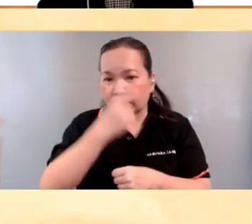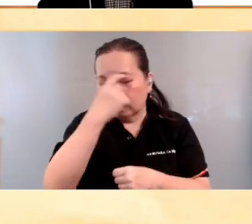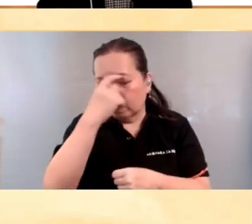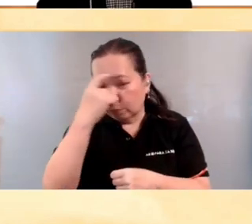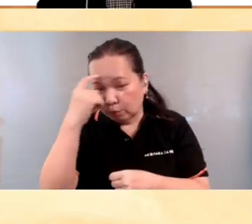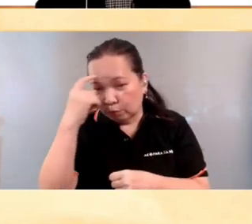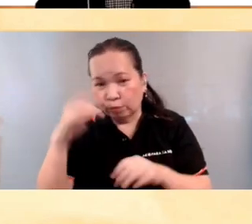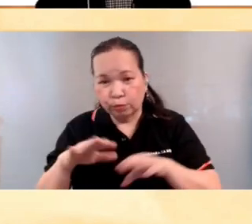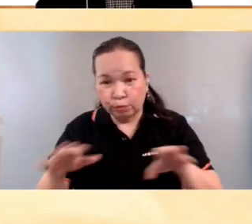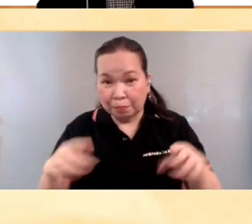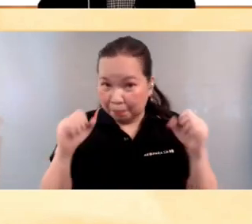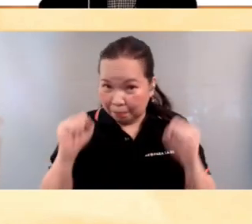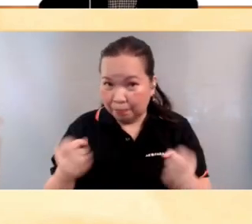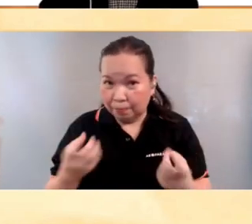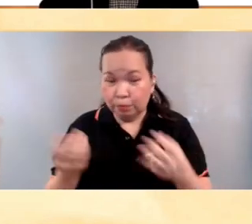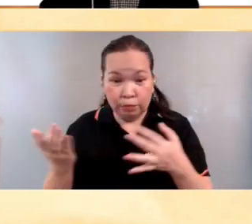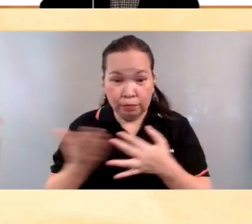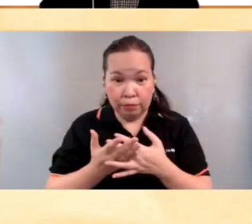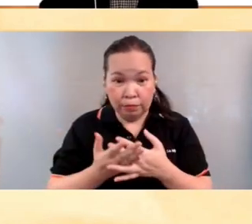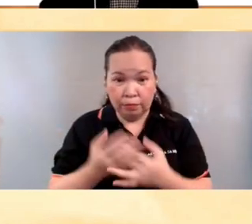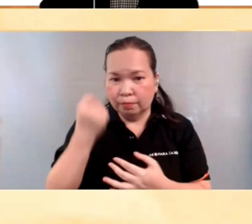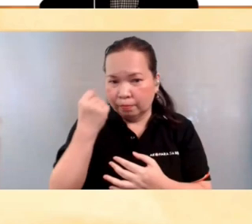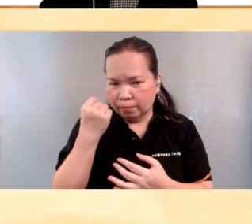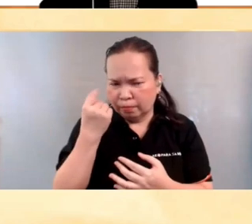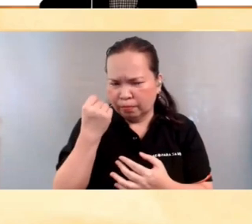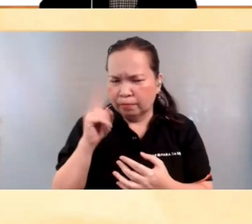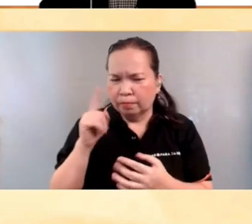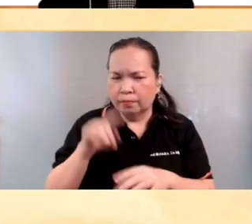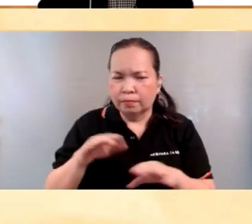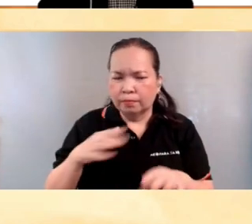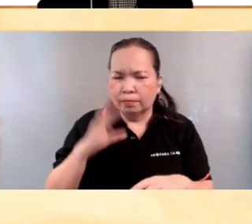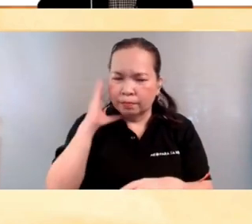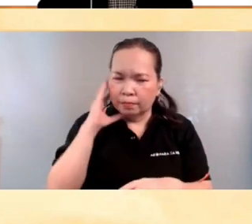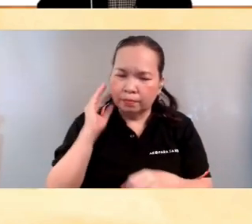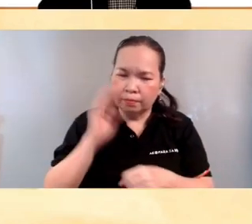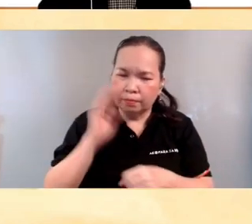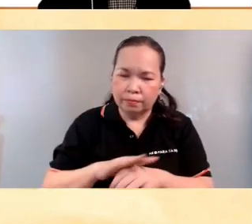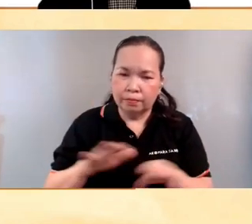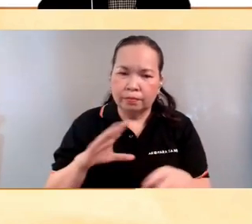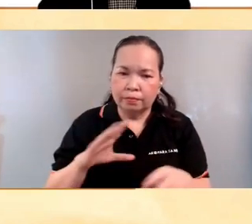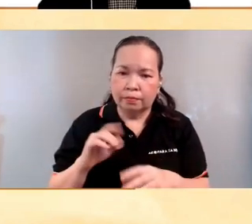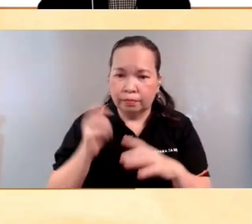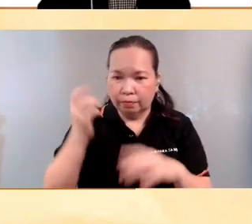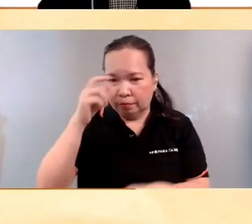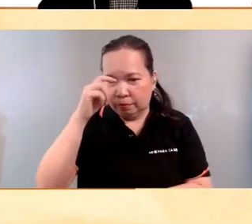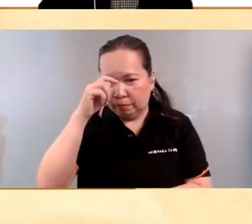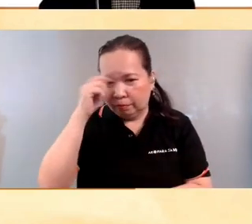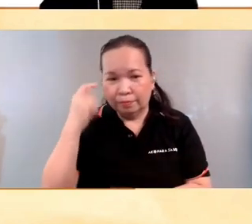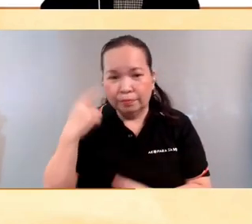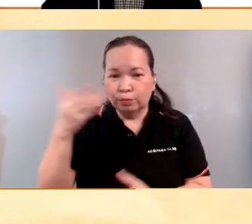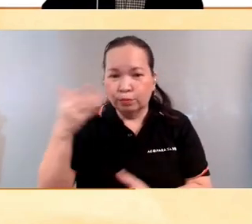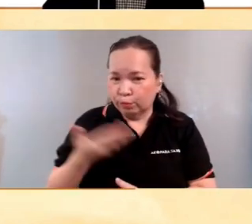ba? Understanding Children's Stress and Trauma. Let us all welcome Ms. Araceli Balahadia